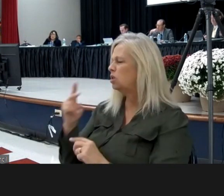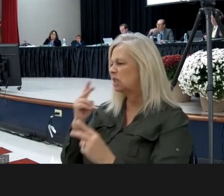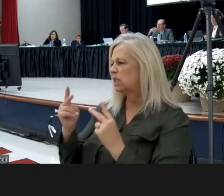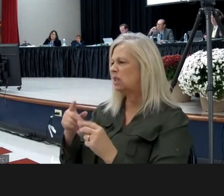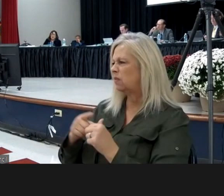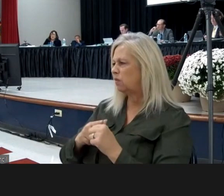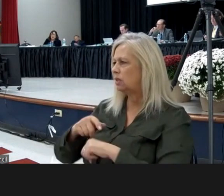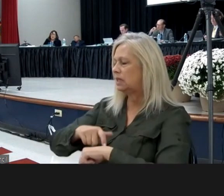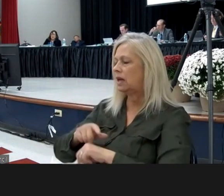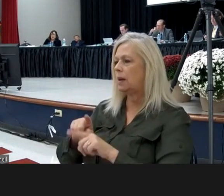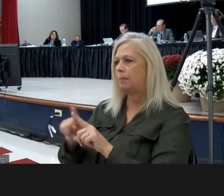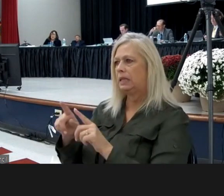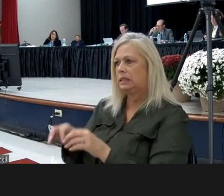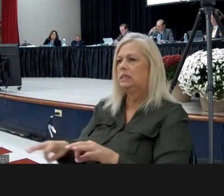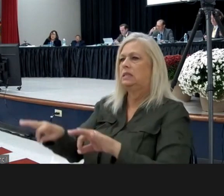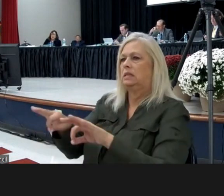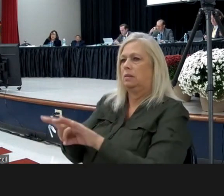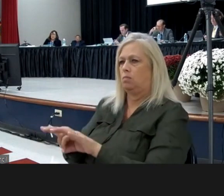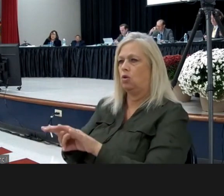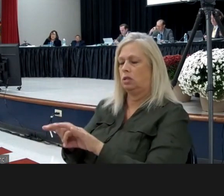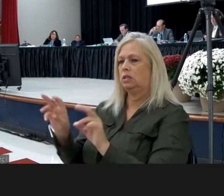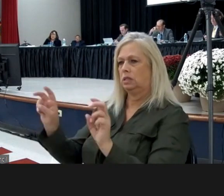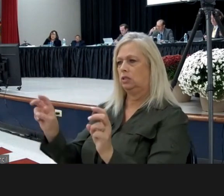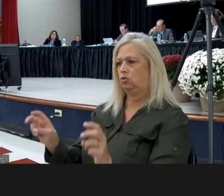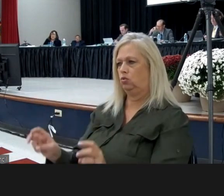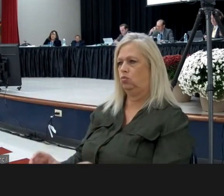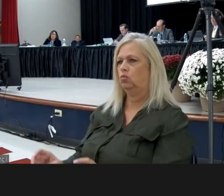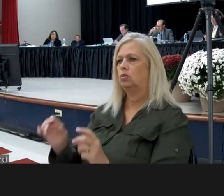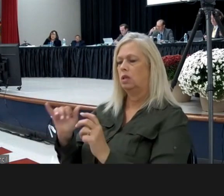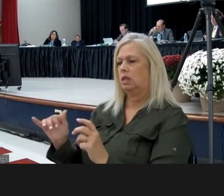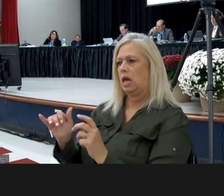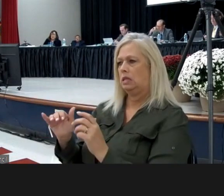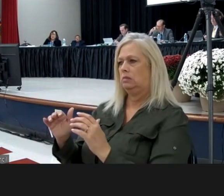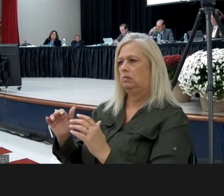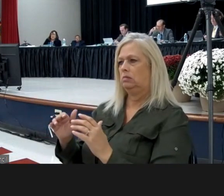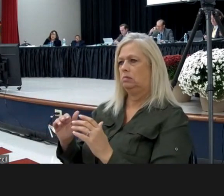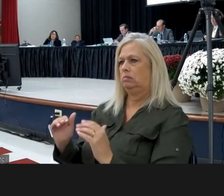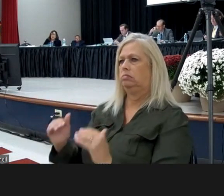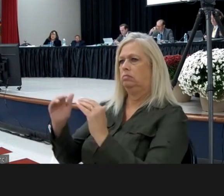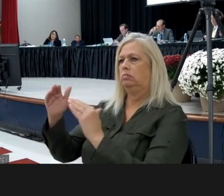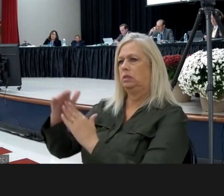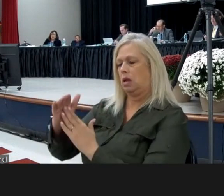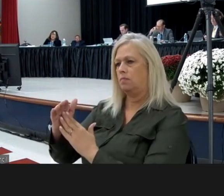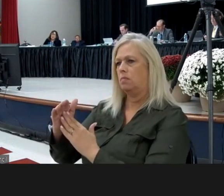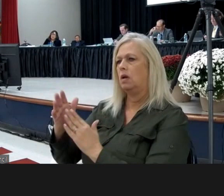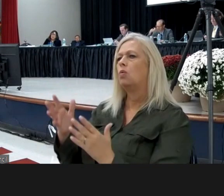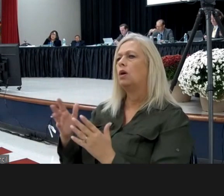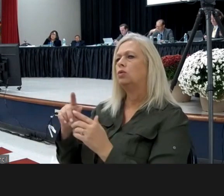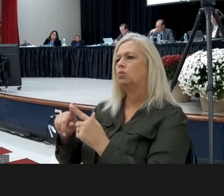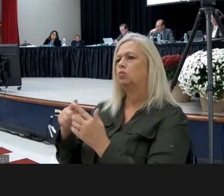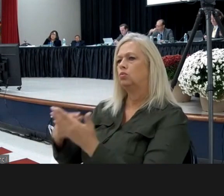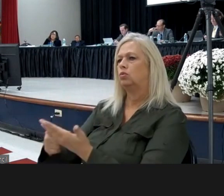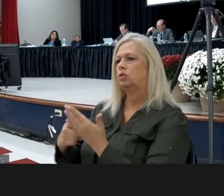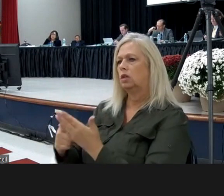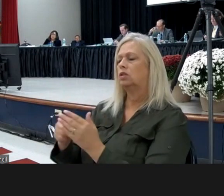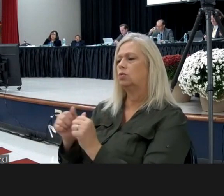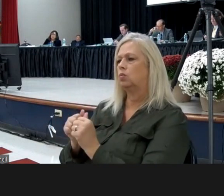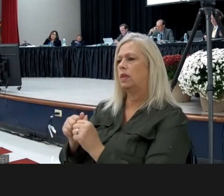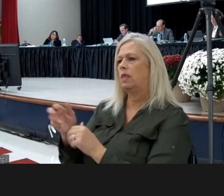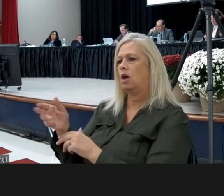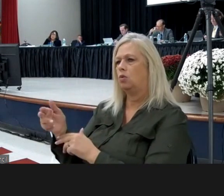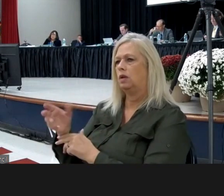really some key issues that have kind of risen to the top that we feel like we need to address with regard to the hotel and the parking garage